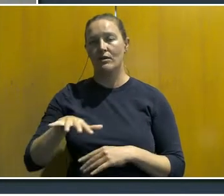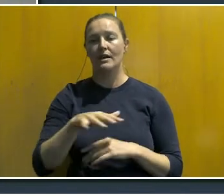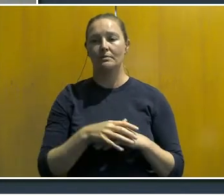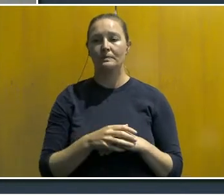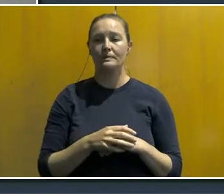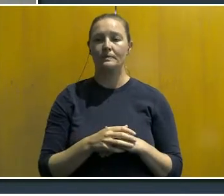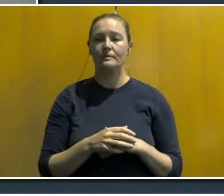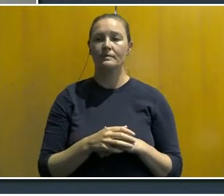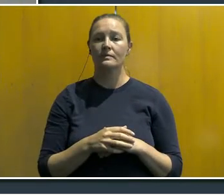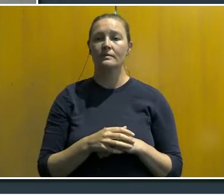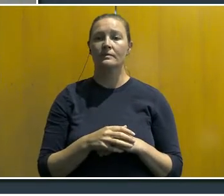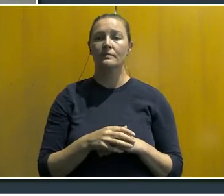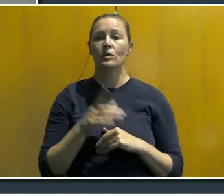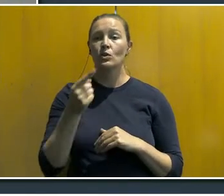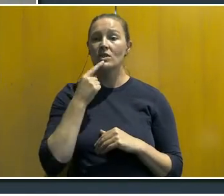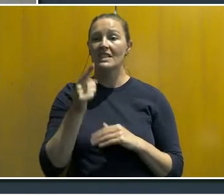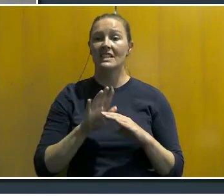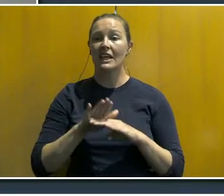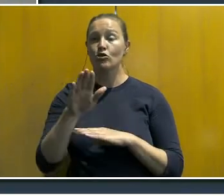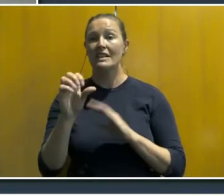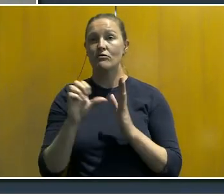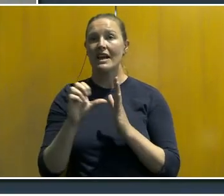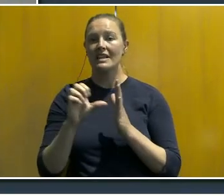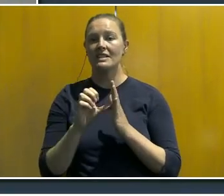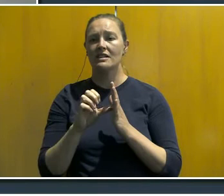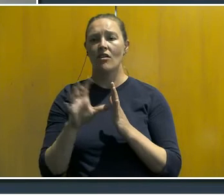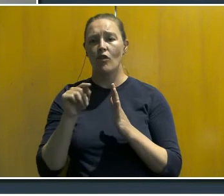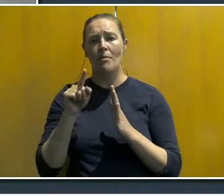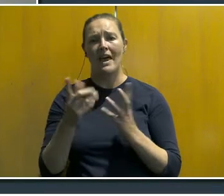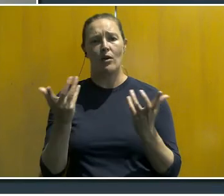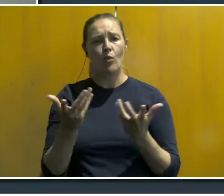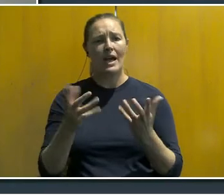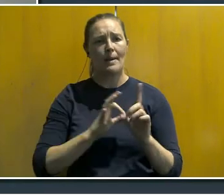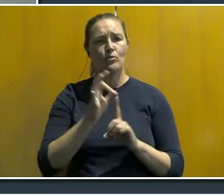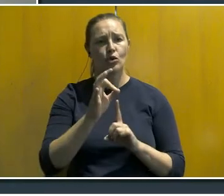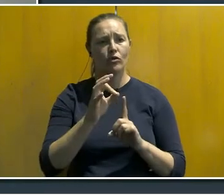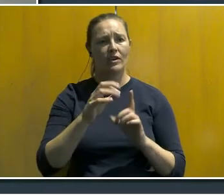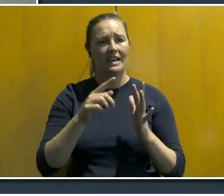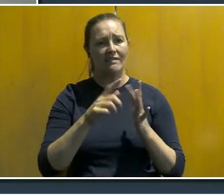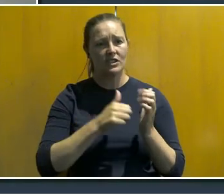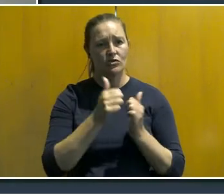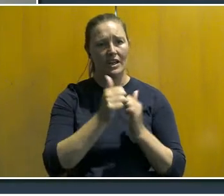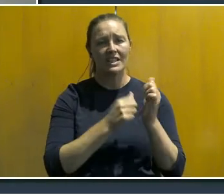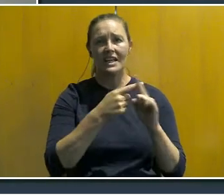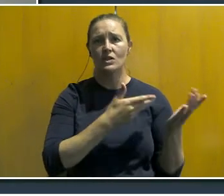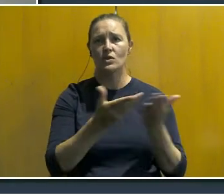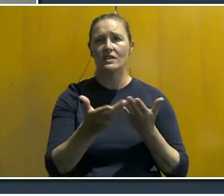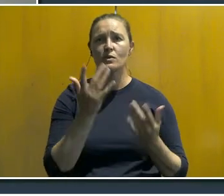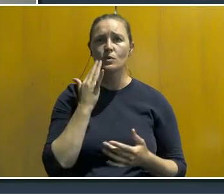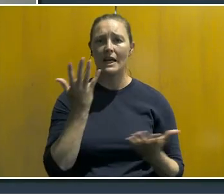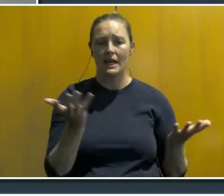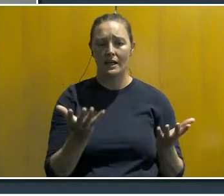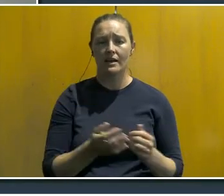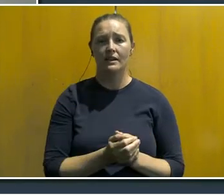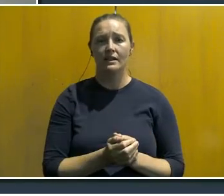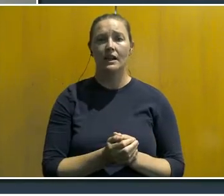suggested increase in rates, where is the improvement in infrastructure and services? At the community meetings, it was made clear